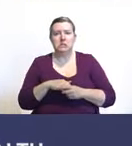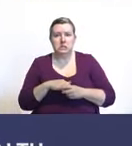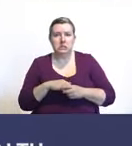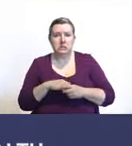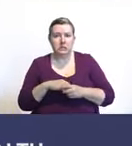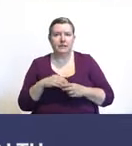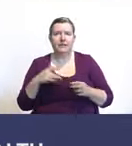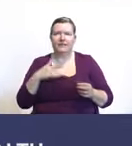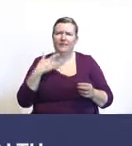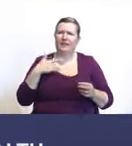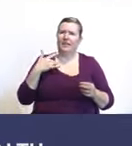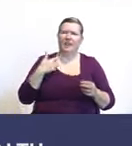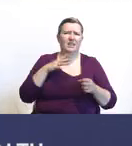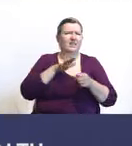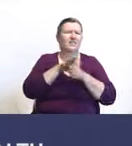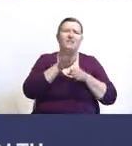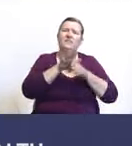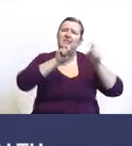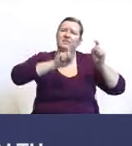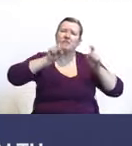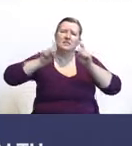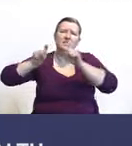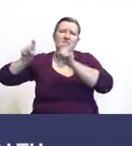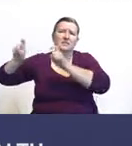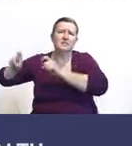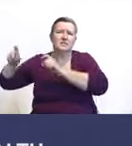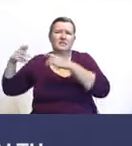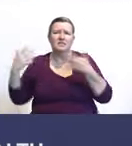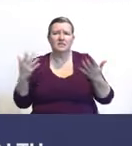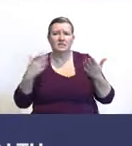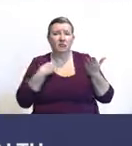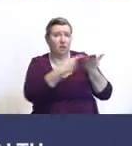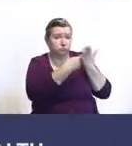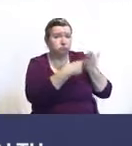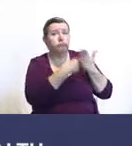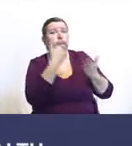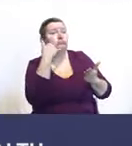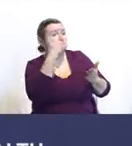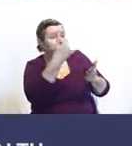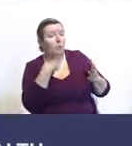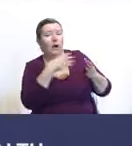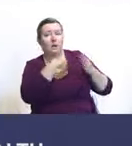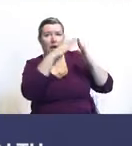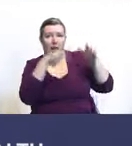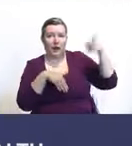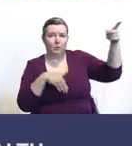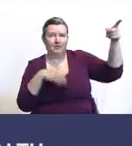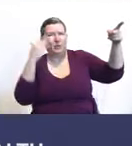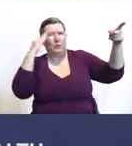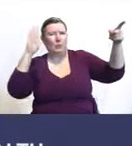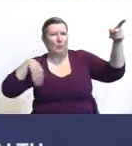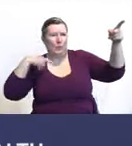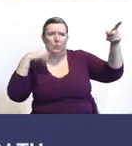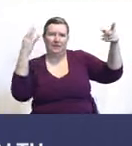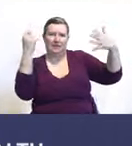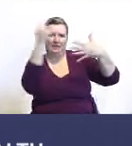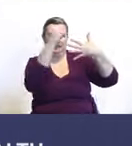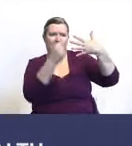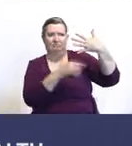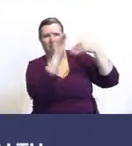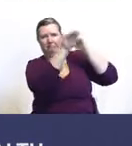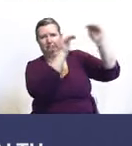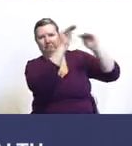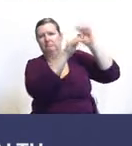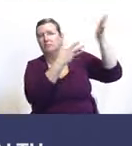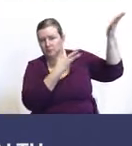have the testing. That was part of the conversation I had with the White House a few days ago. They know the resources we need. They're probably hearing similar things from